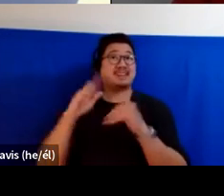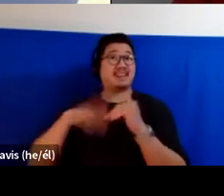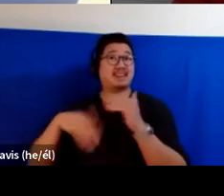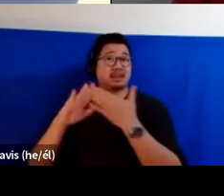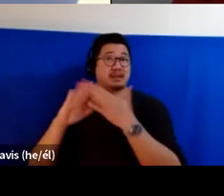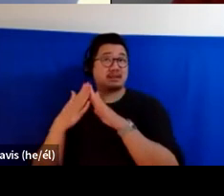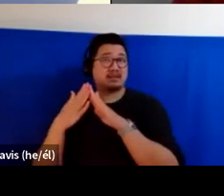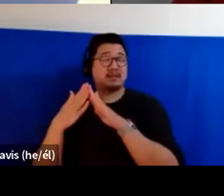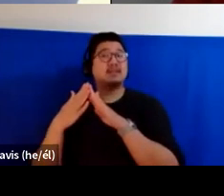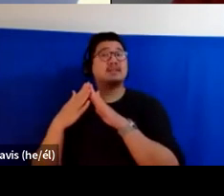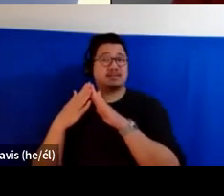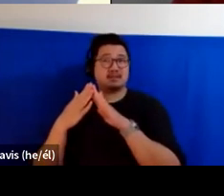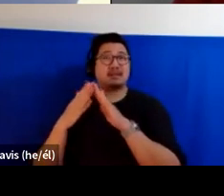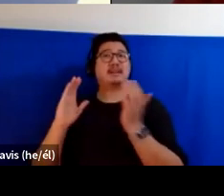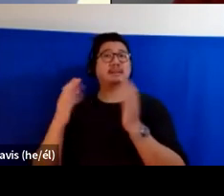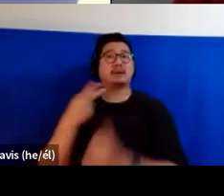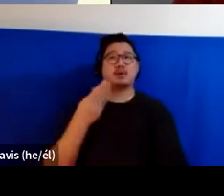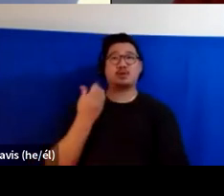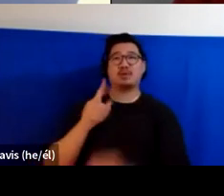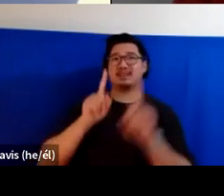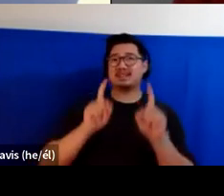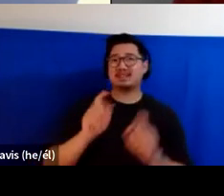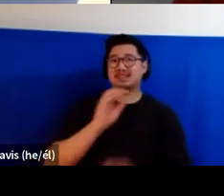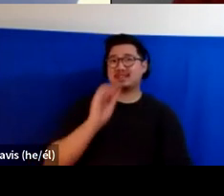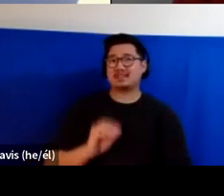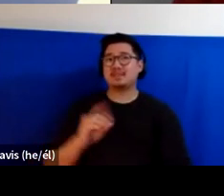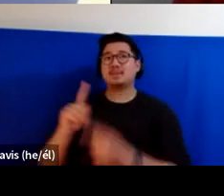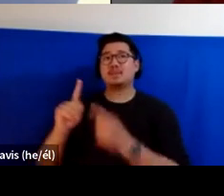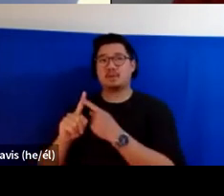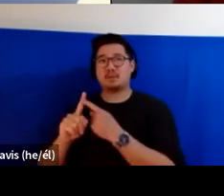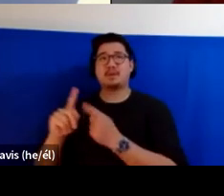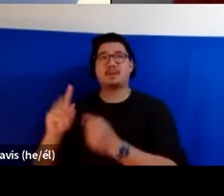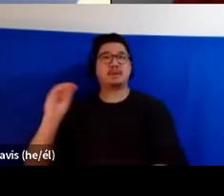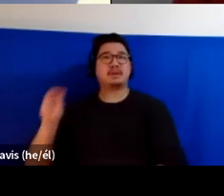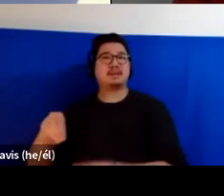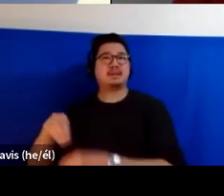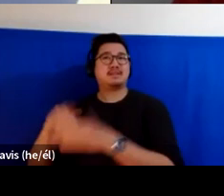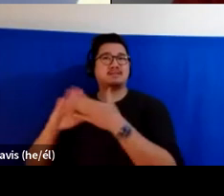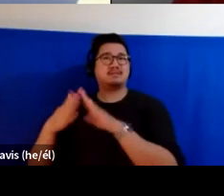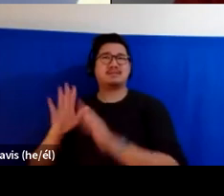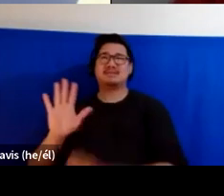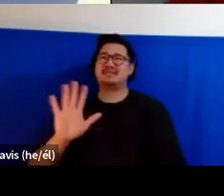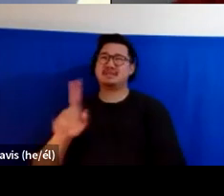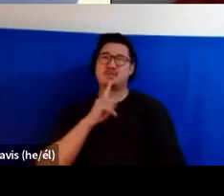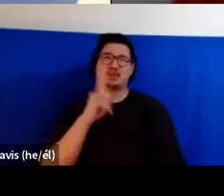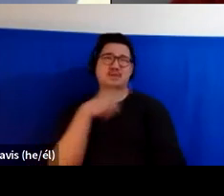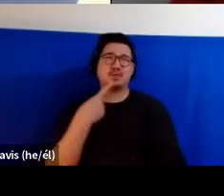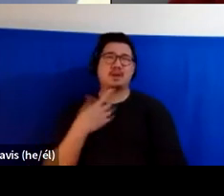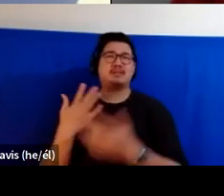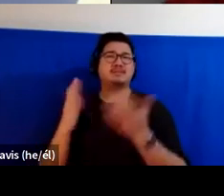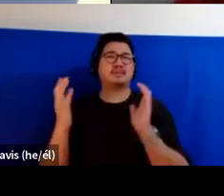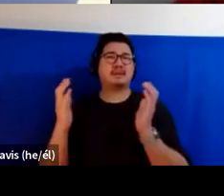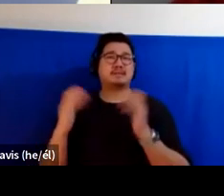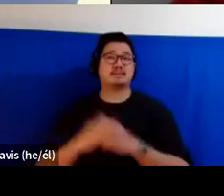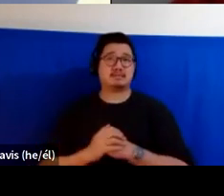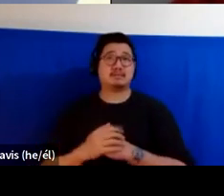comparing the pool testing rate to the rate in the community and that's a false comparison in